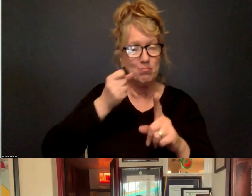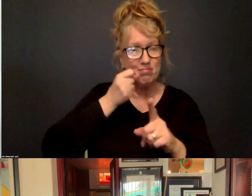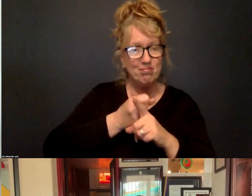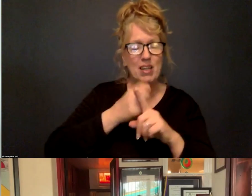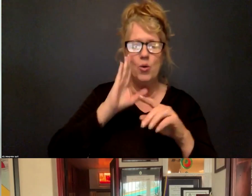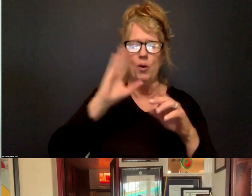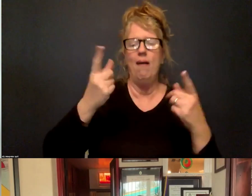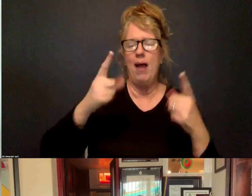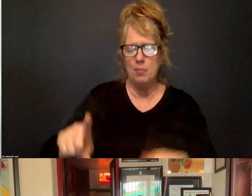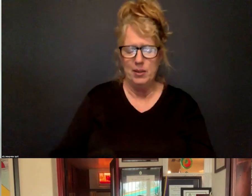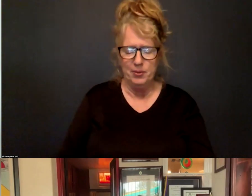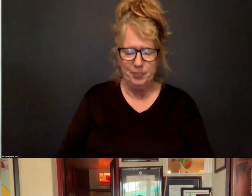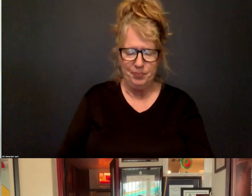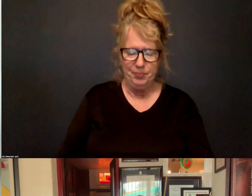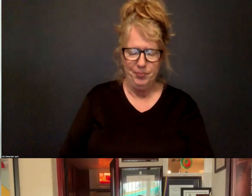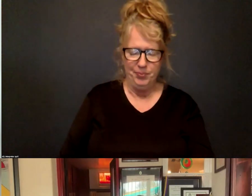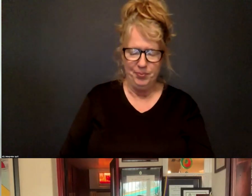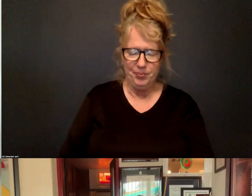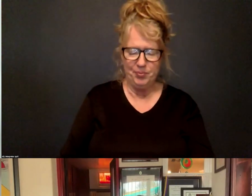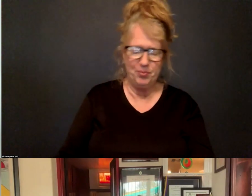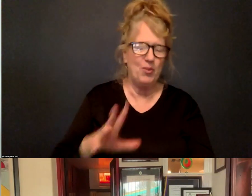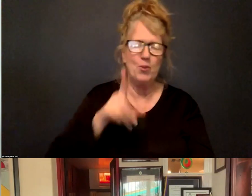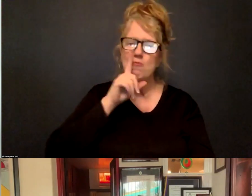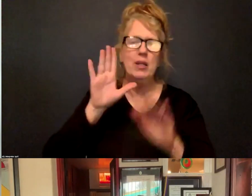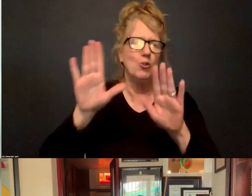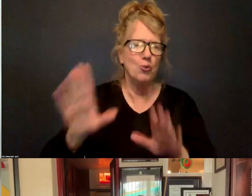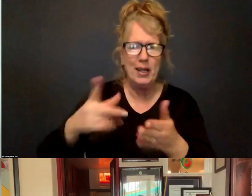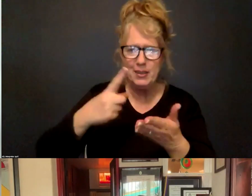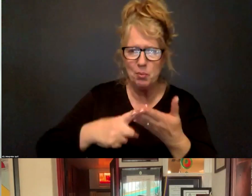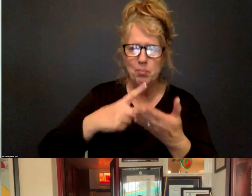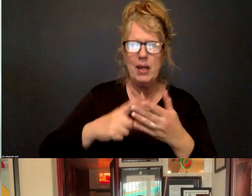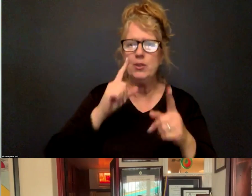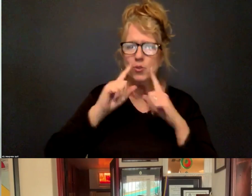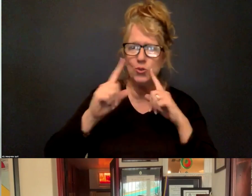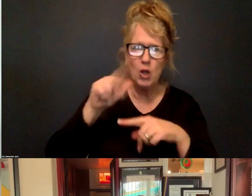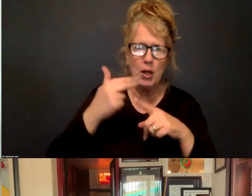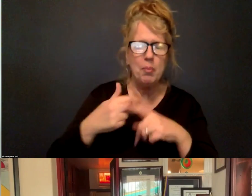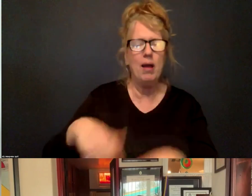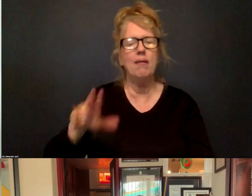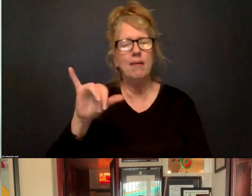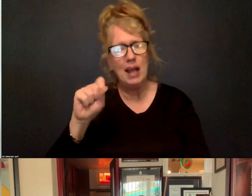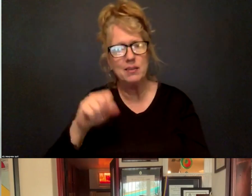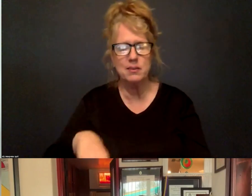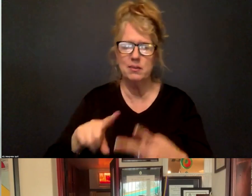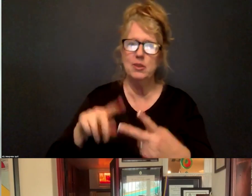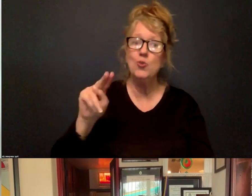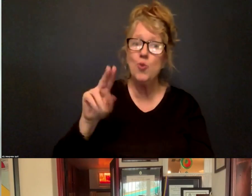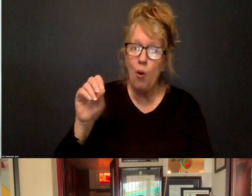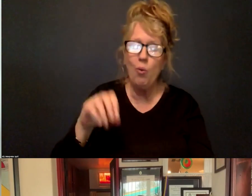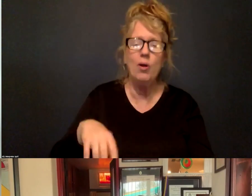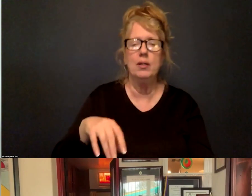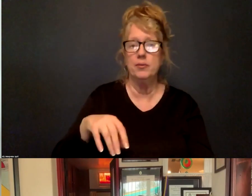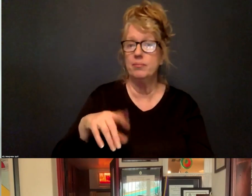happen. And what a great debate to be able to talk about the yes or no. Any other